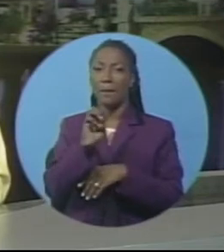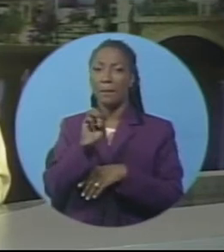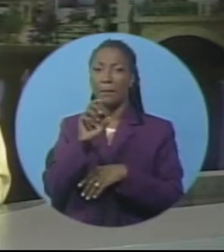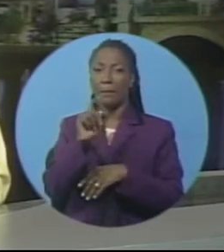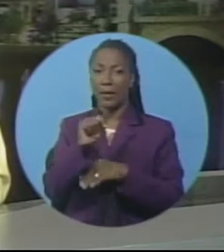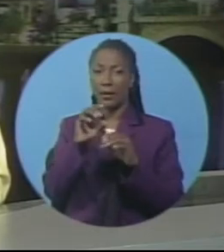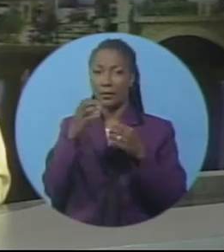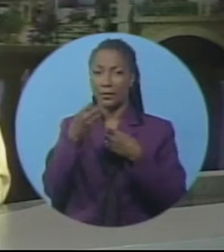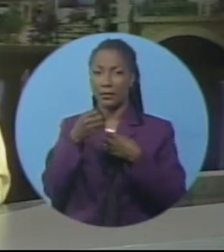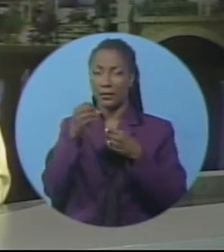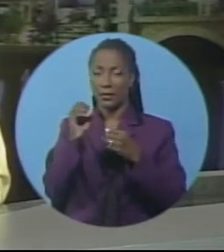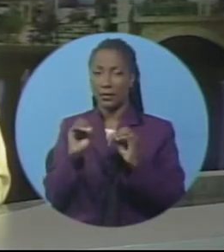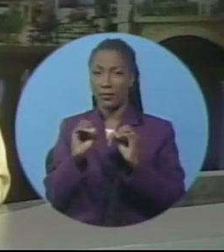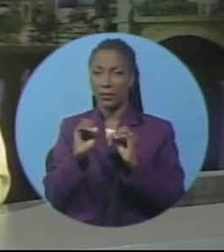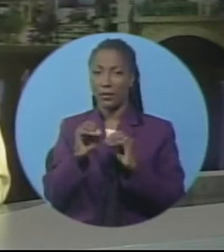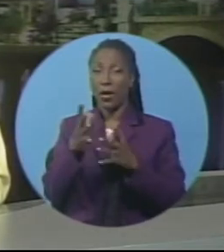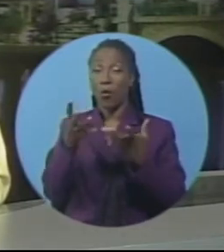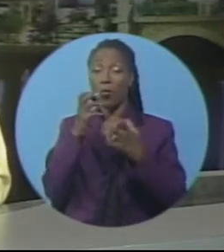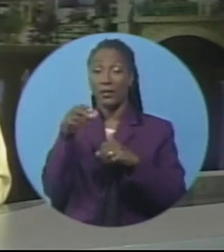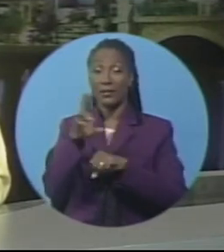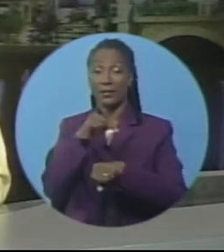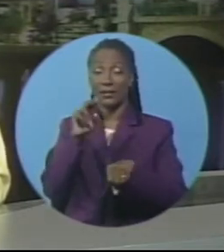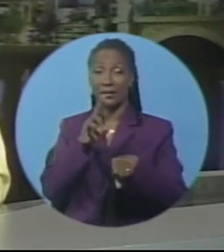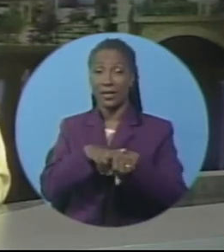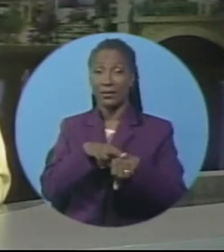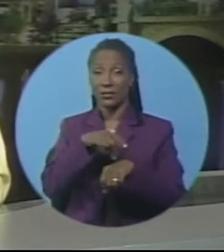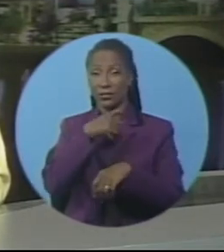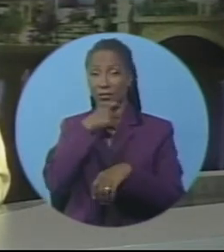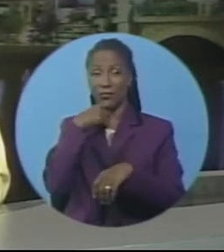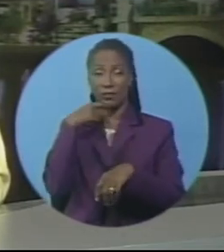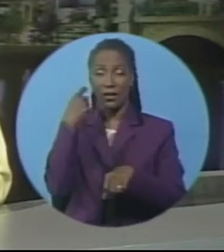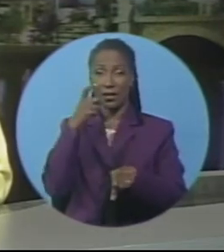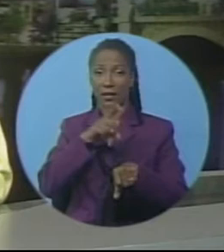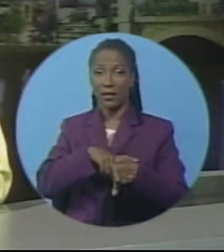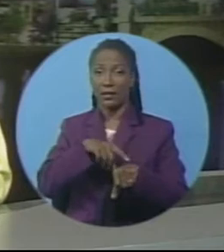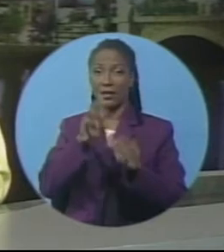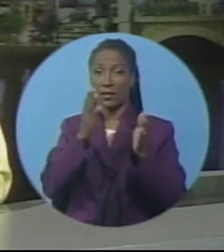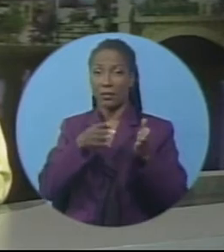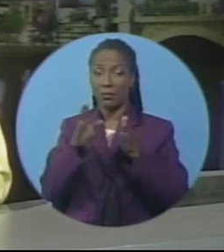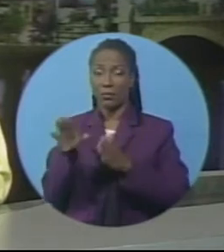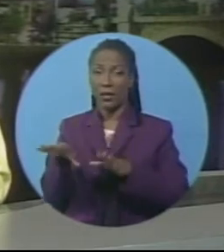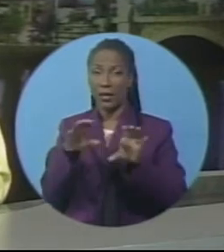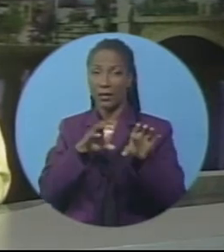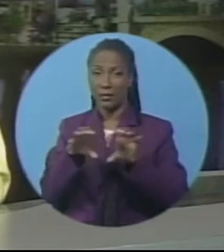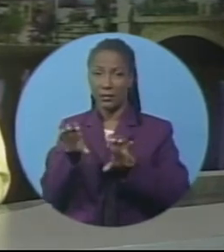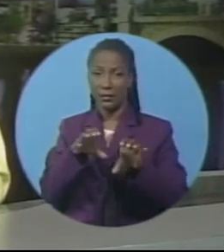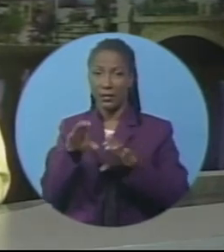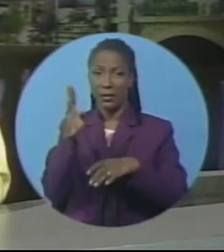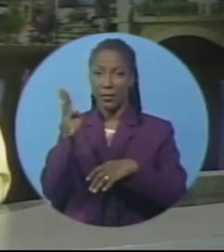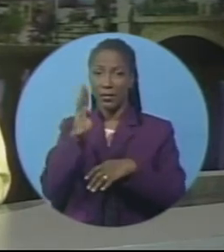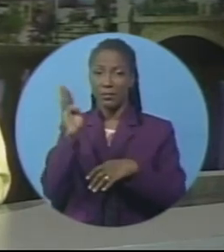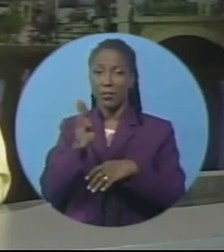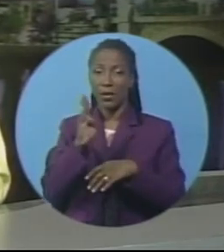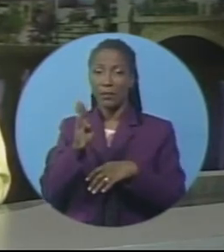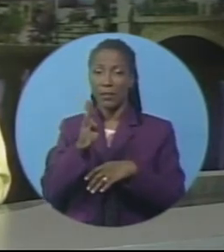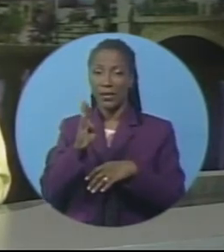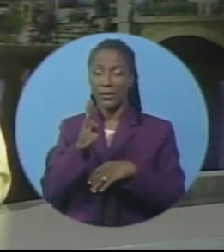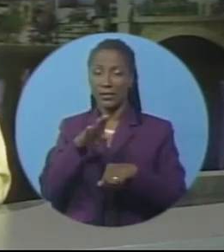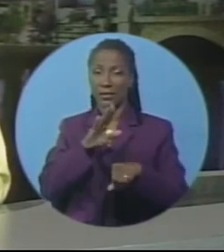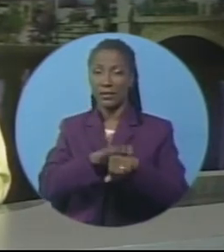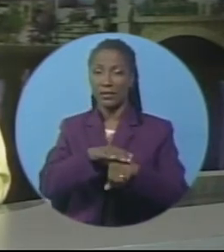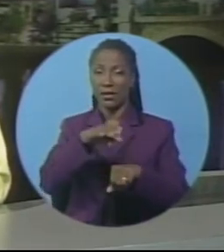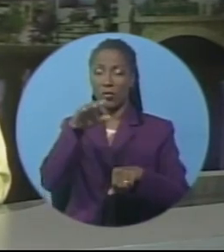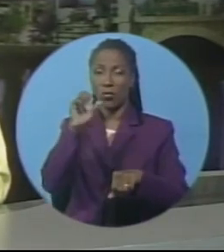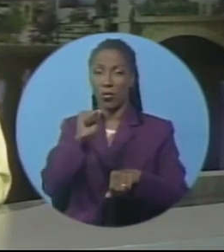and Hydrology wants a national drought policy implemented. That's because Barbados is now on a drought warning.